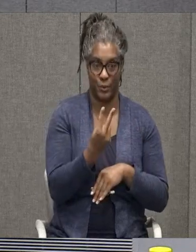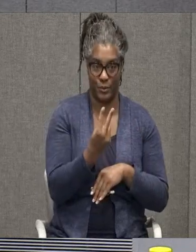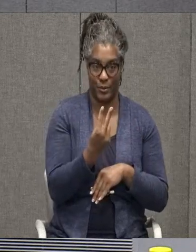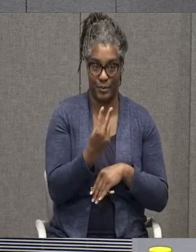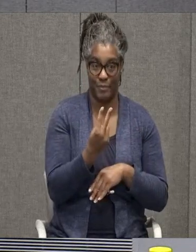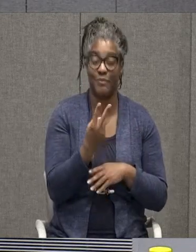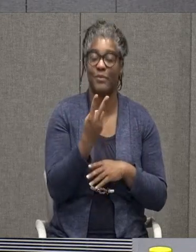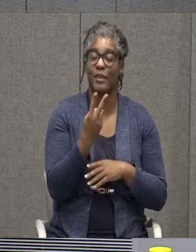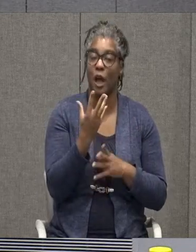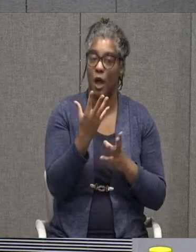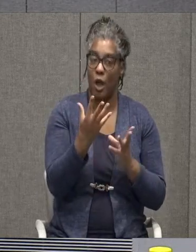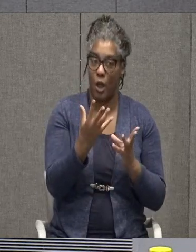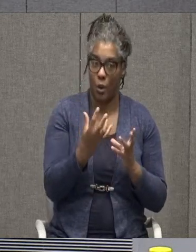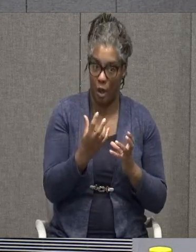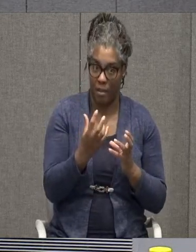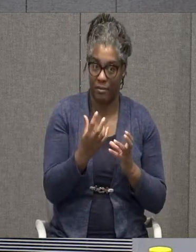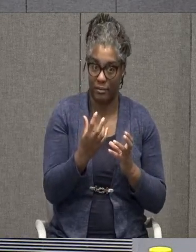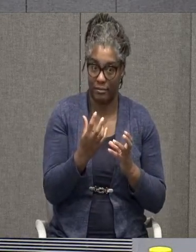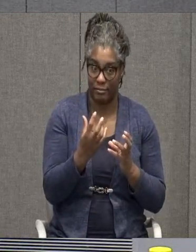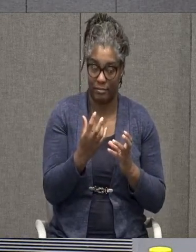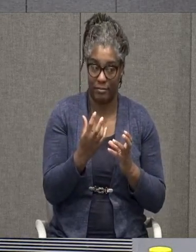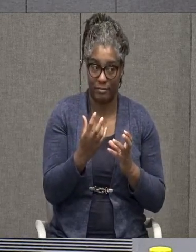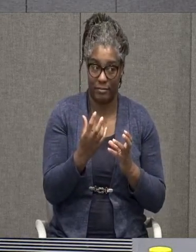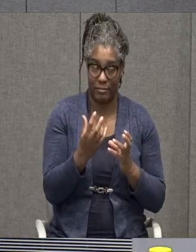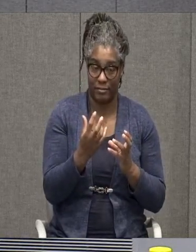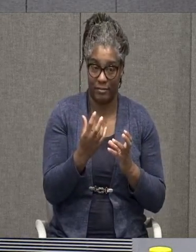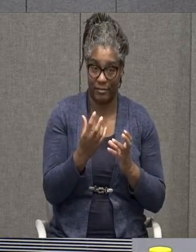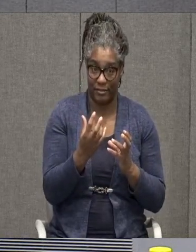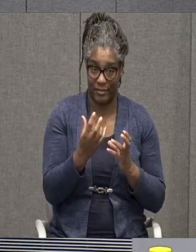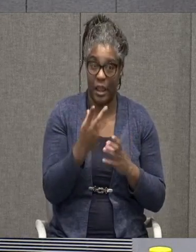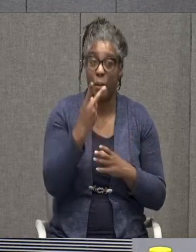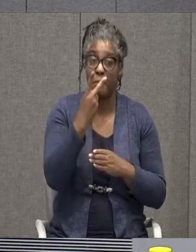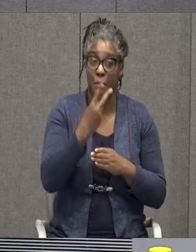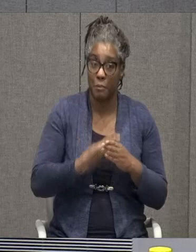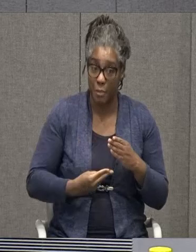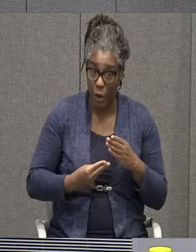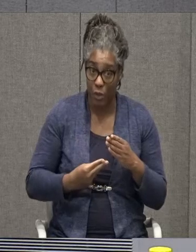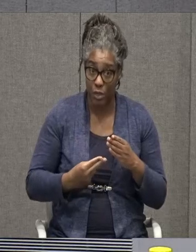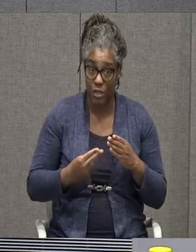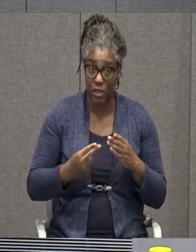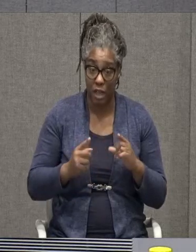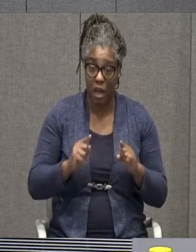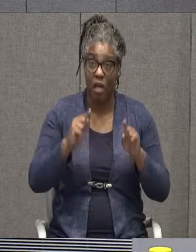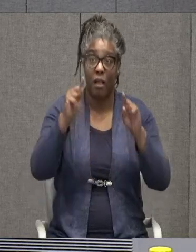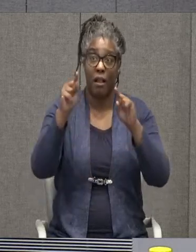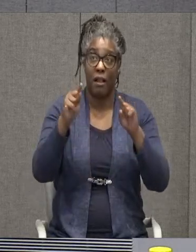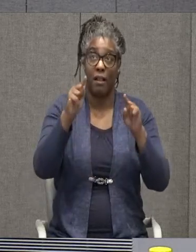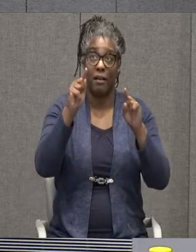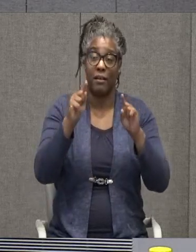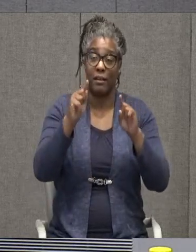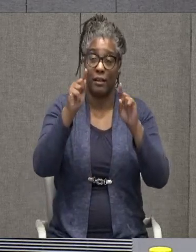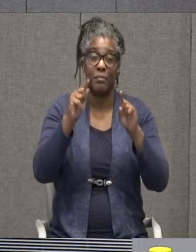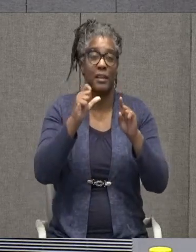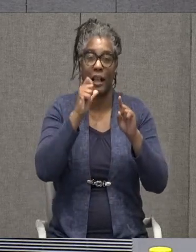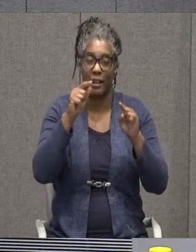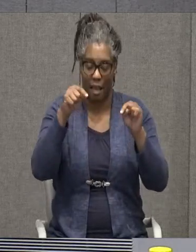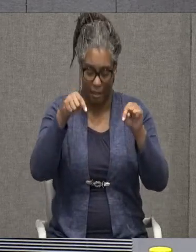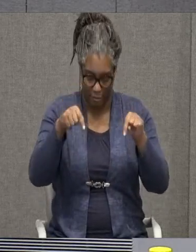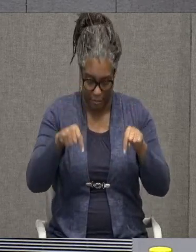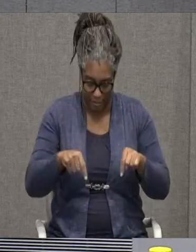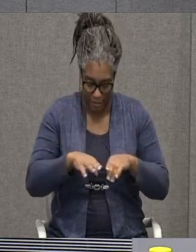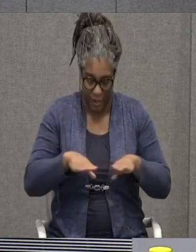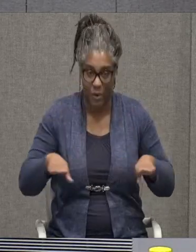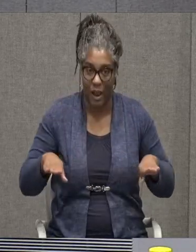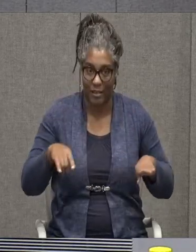the balloons from hitting the ground, hitting the floor. So you tap it however you like. You can